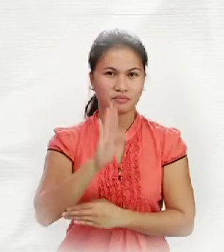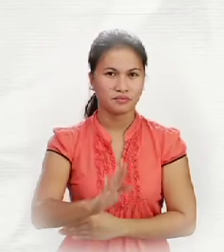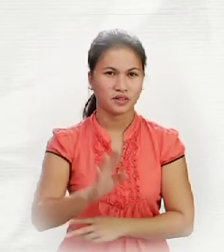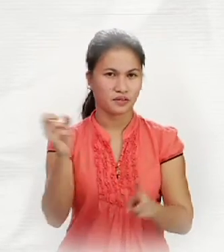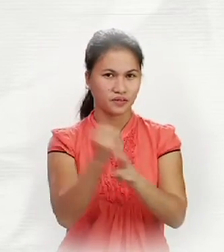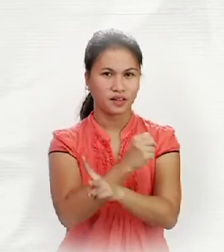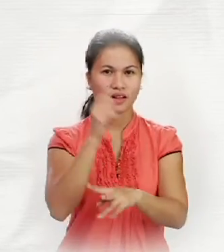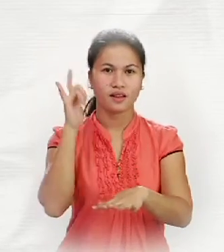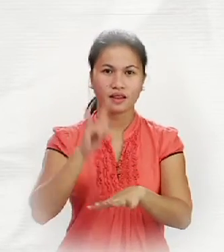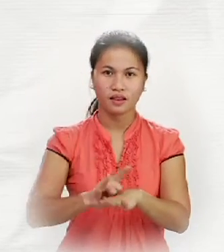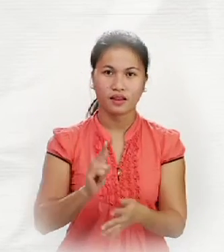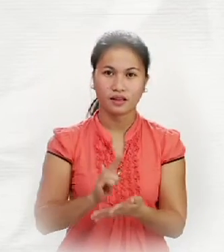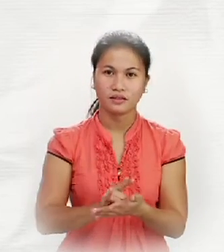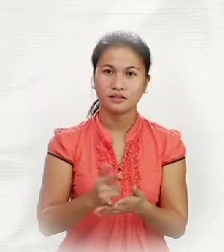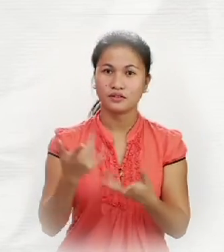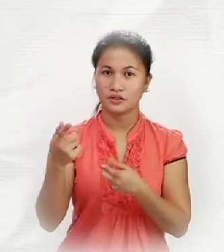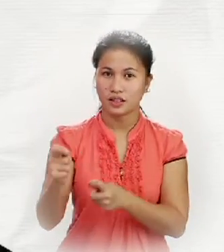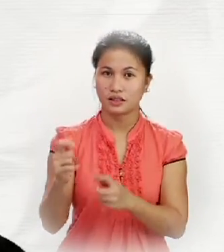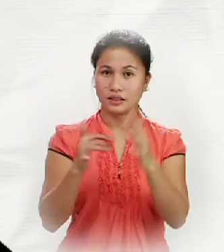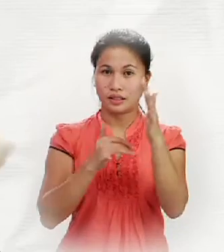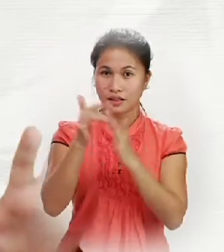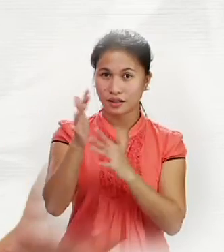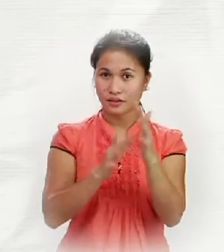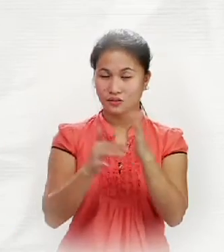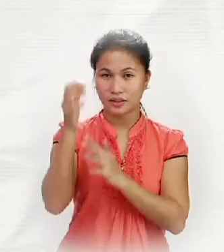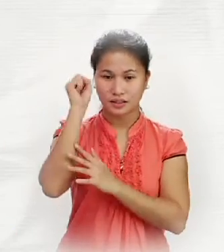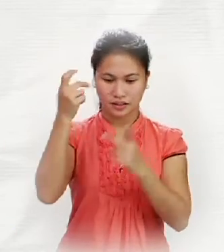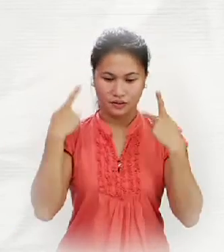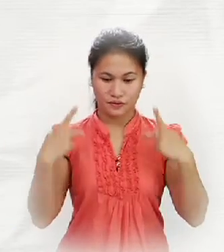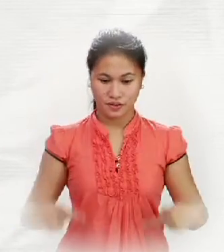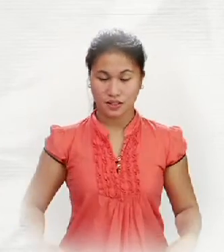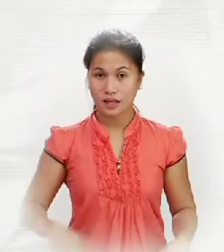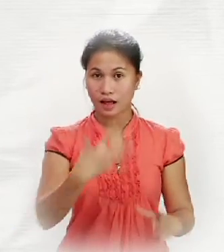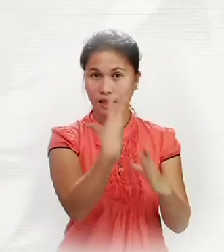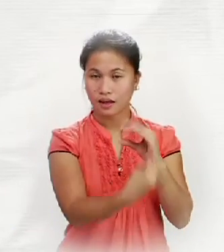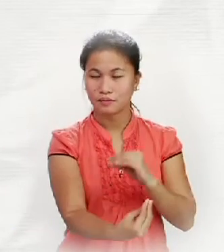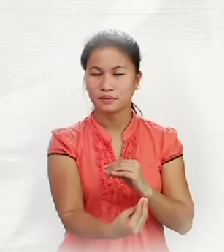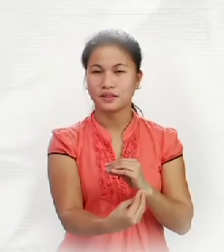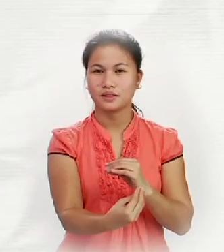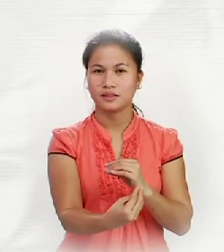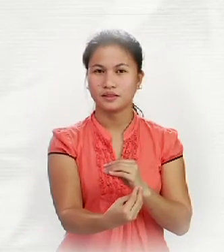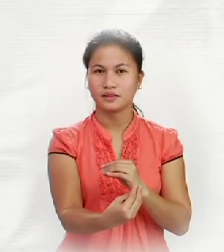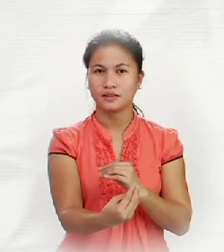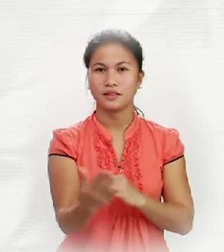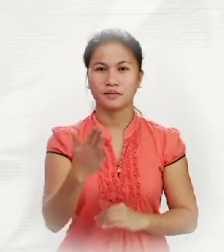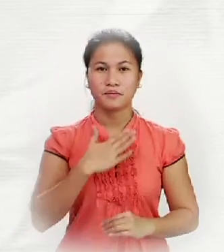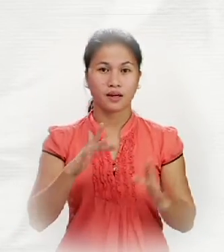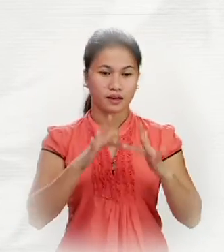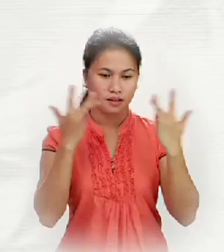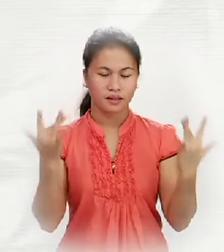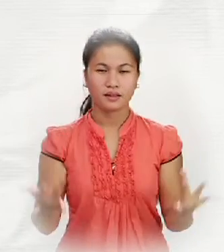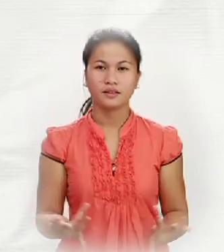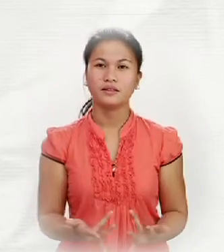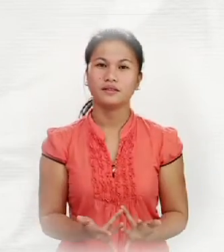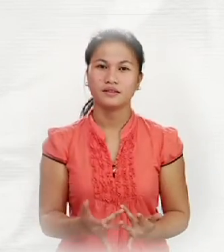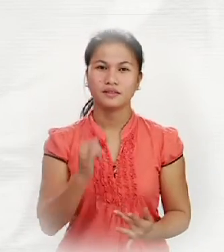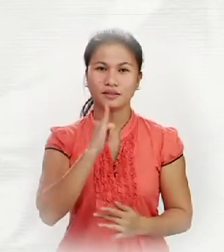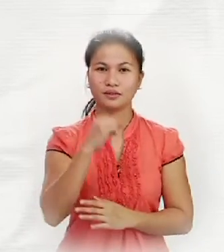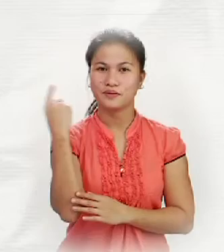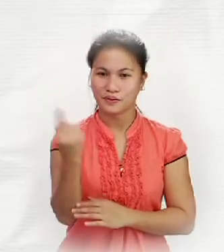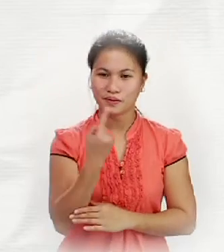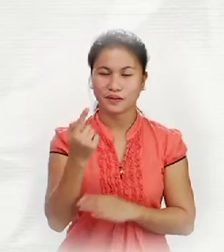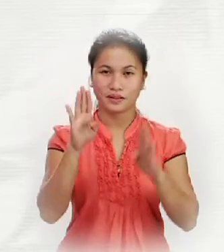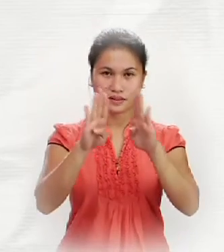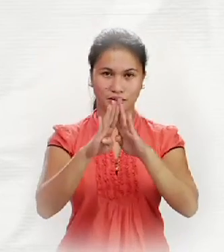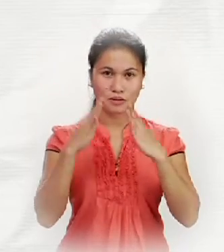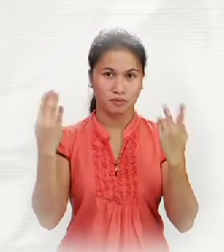that trust. So even in his physical absence, my heart is always open